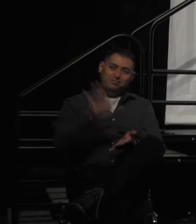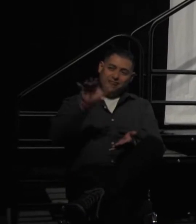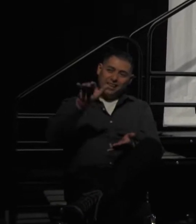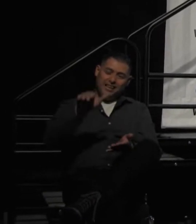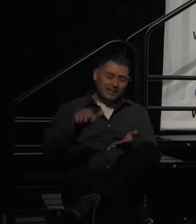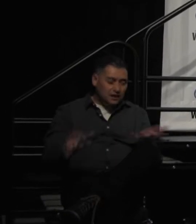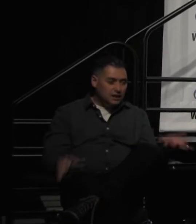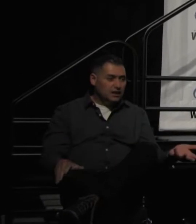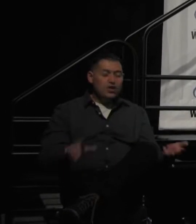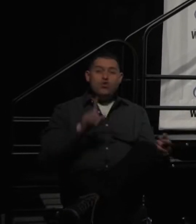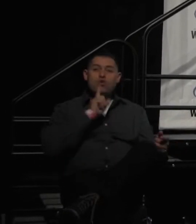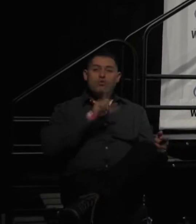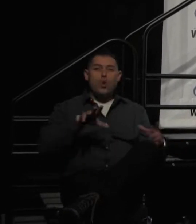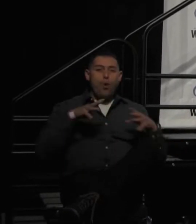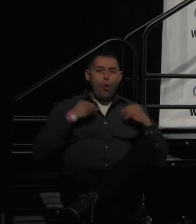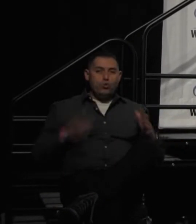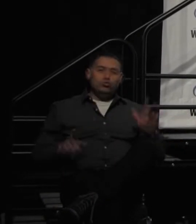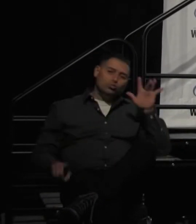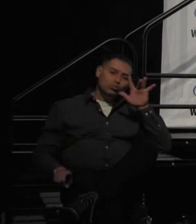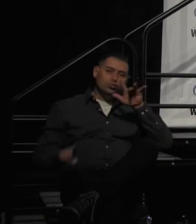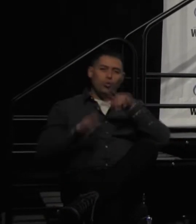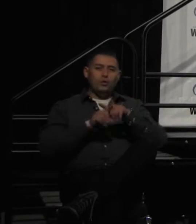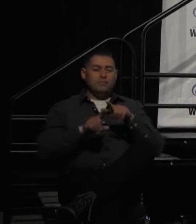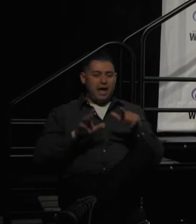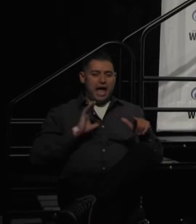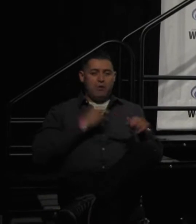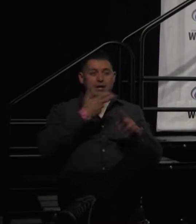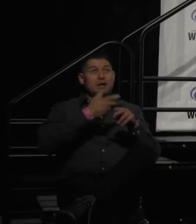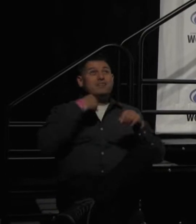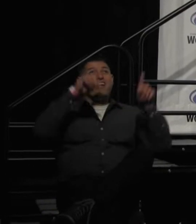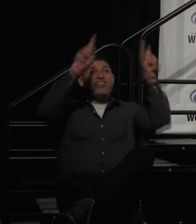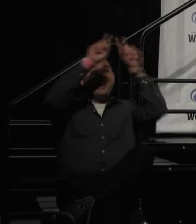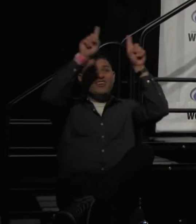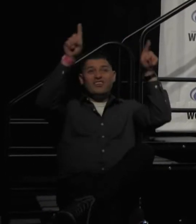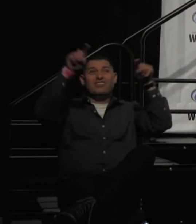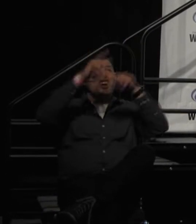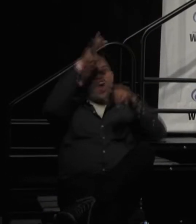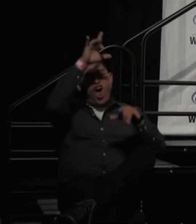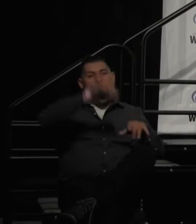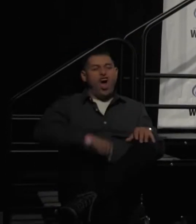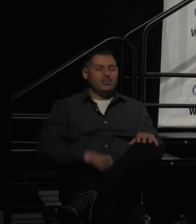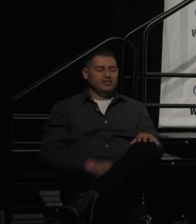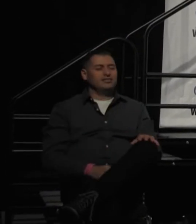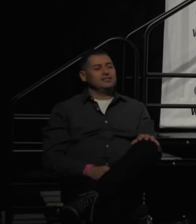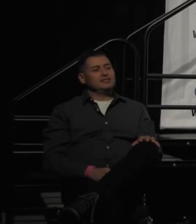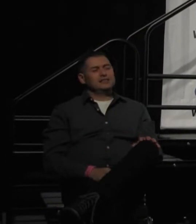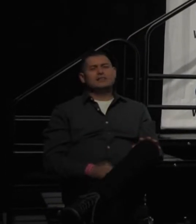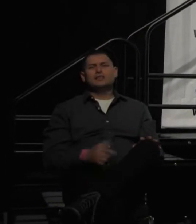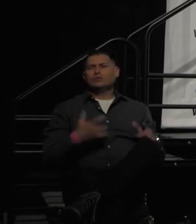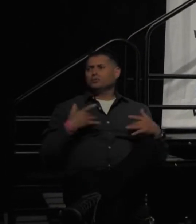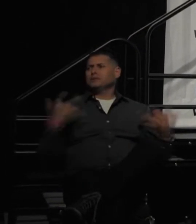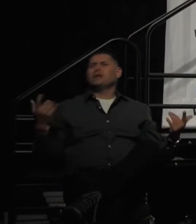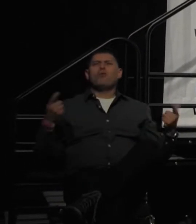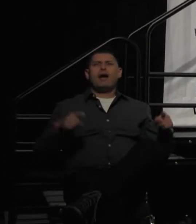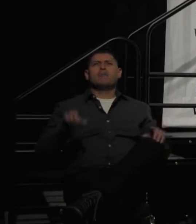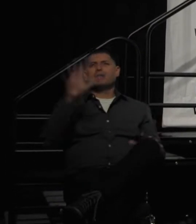The real owner shows up, you know. Our name wasn't on the marquee anymore. We go, hey, what's up,